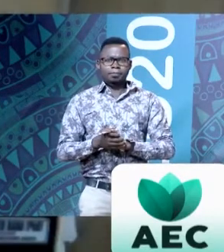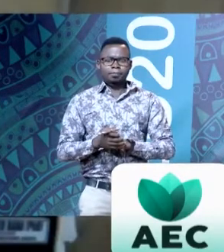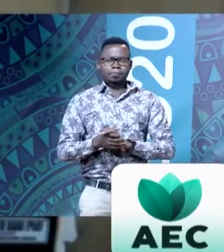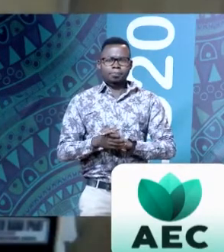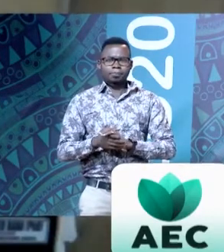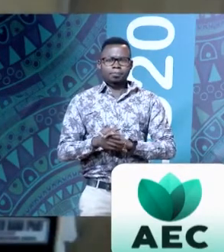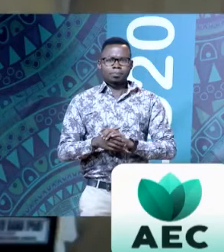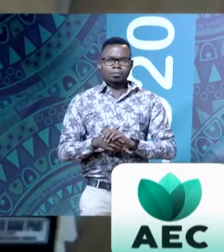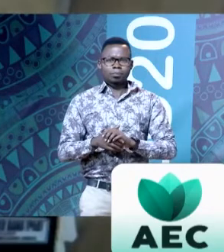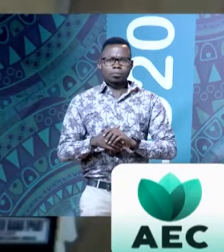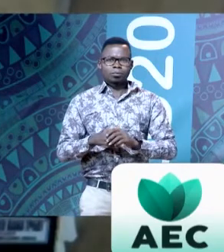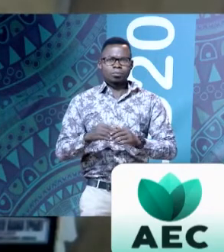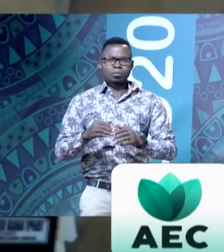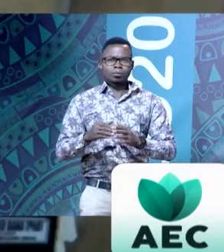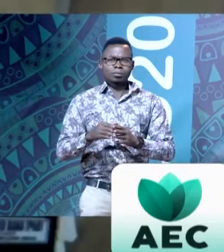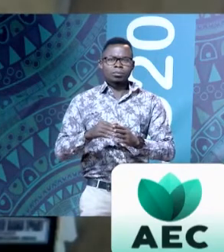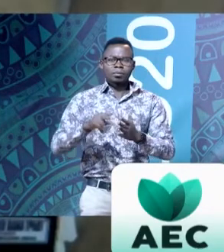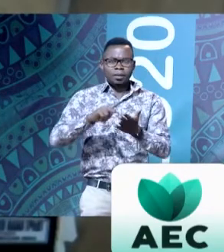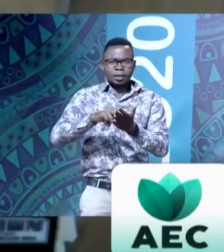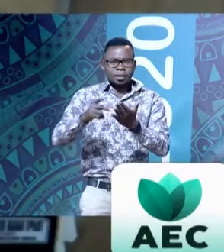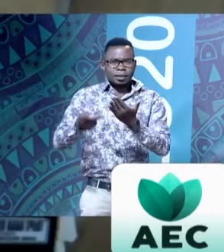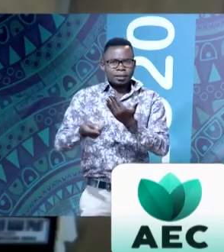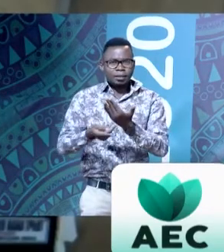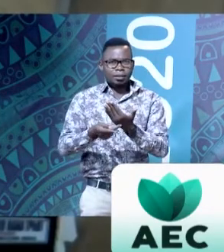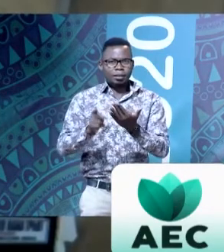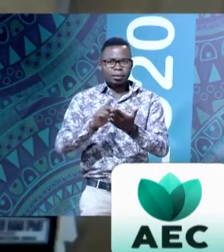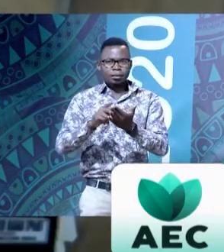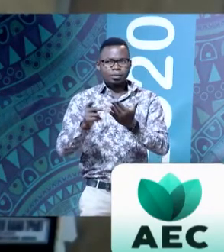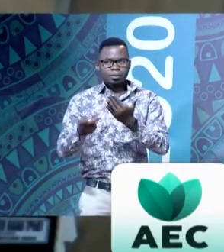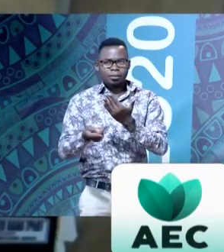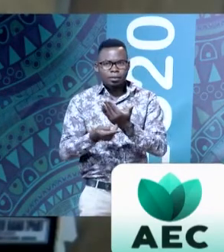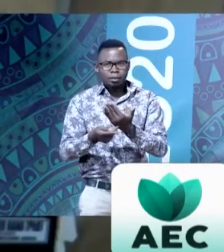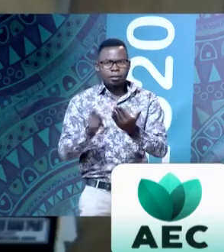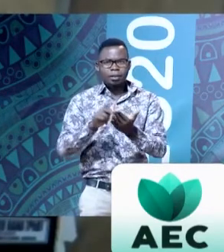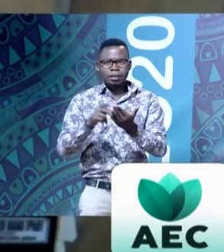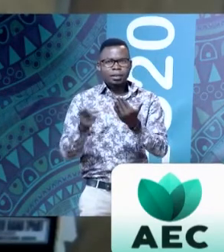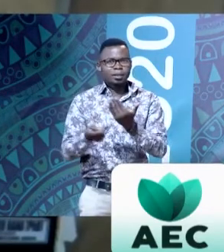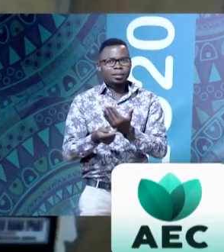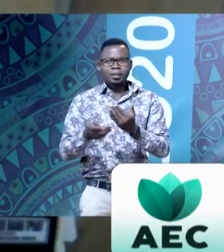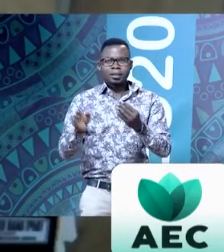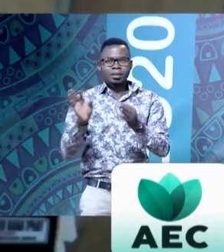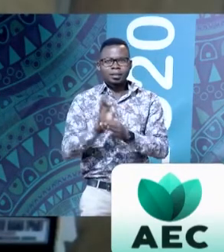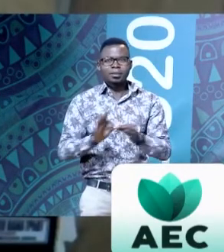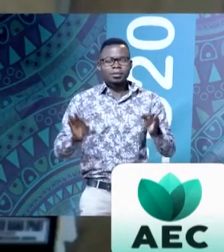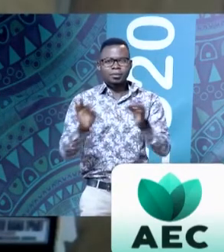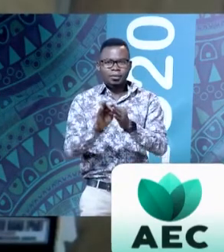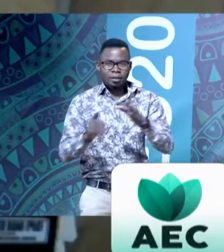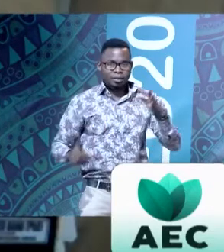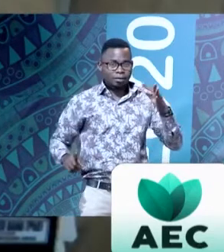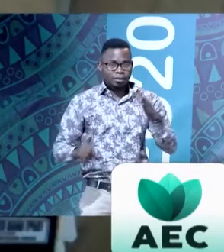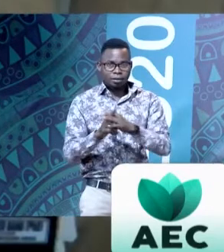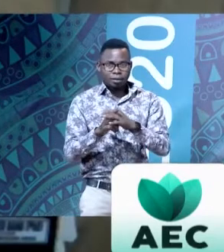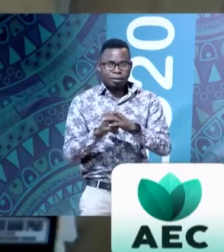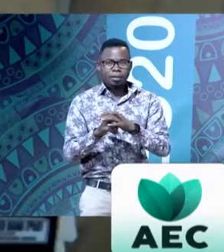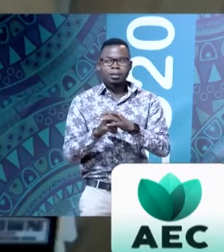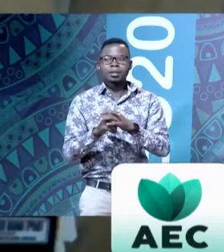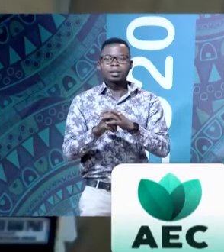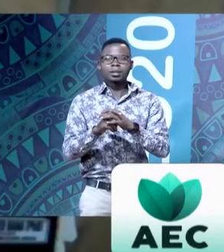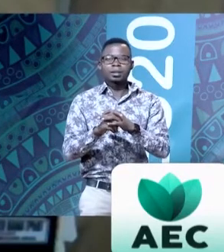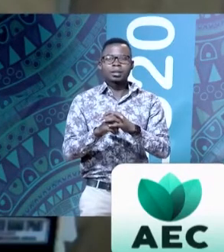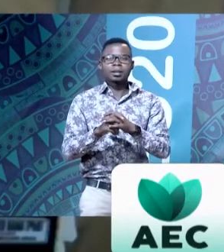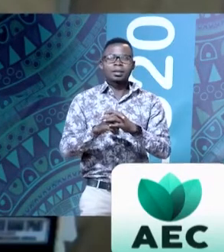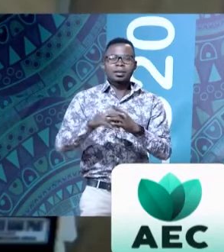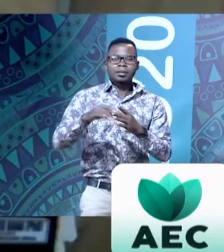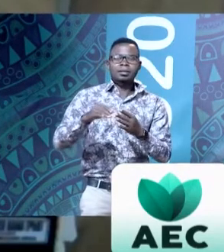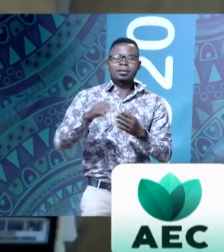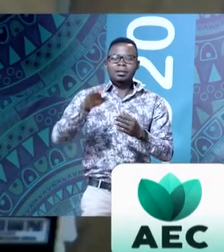policy response that would address the fundamental problems that are facing the youth, especially in the area of